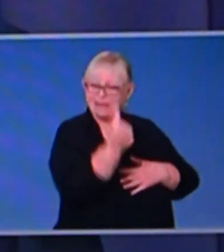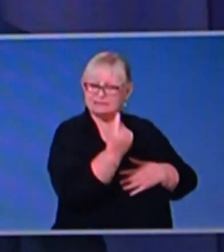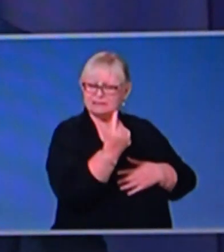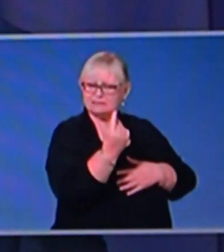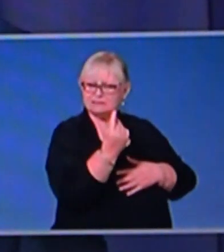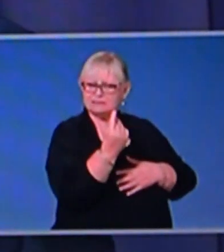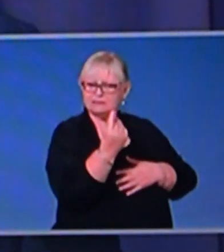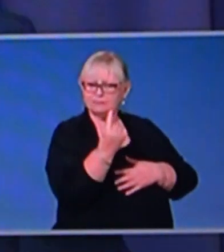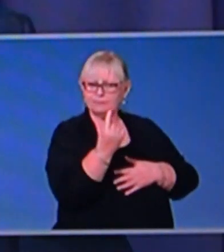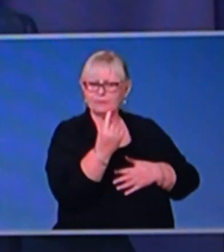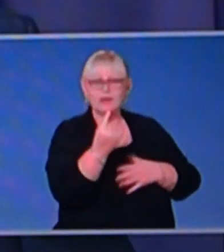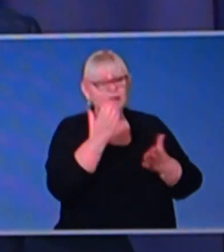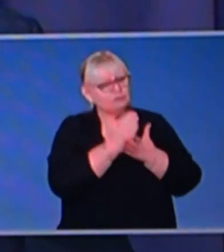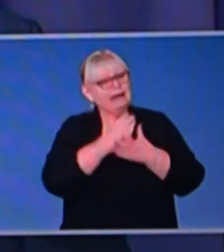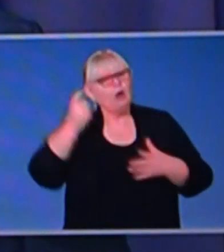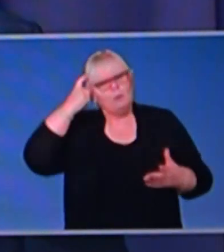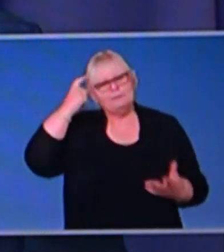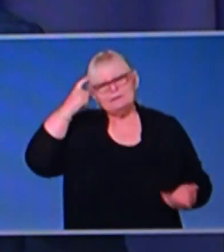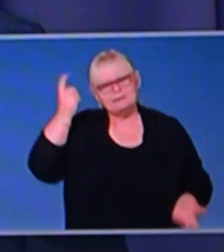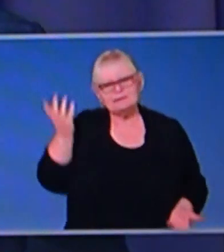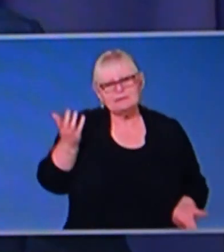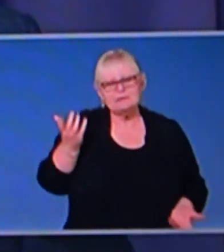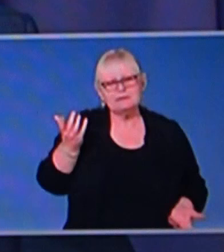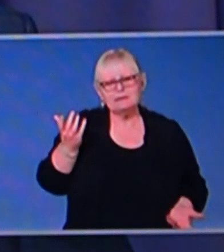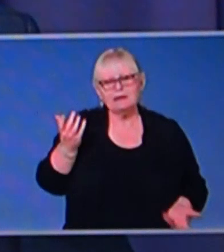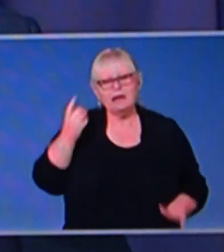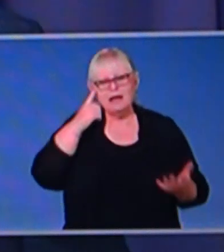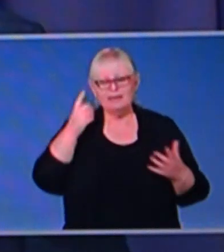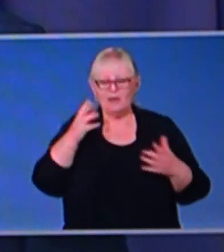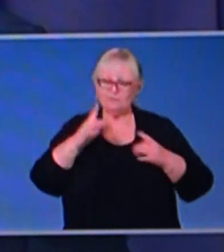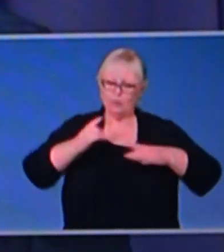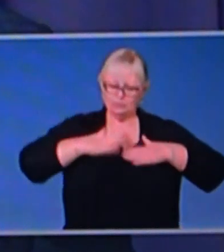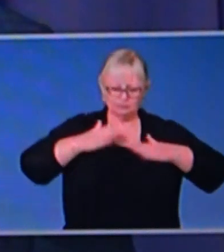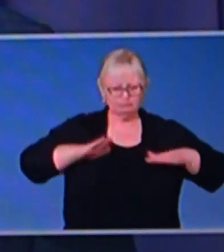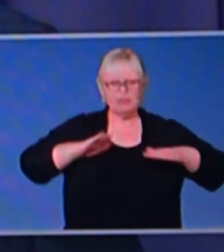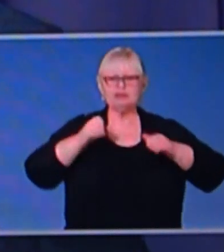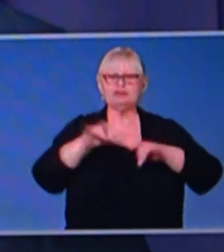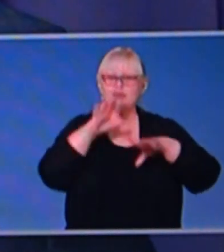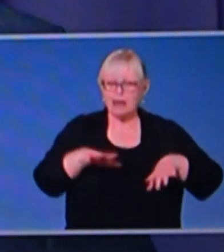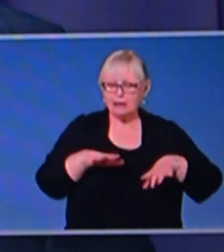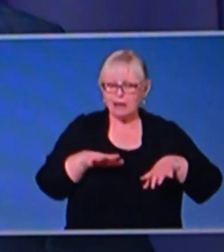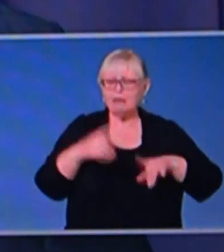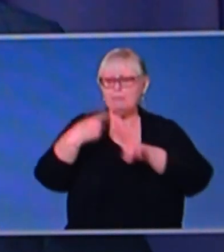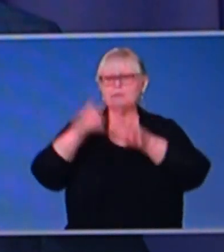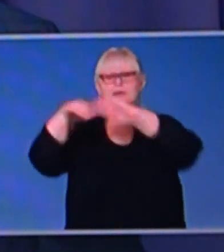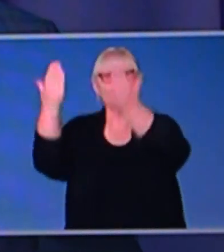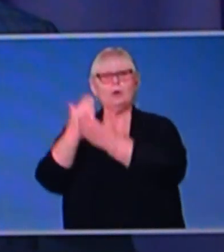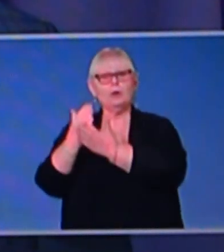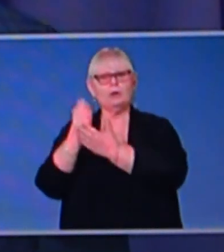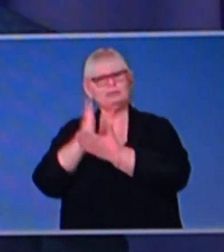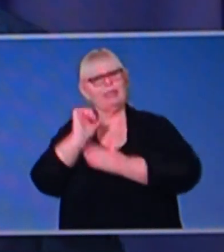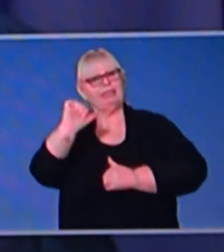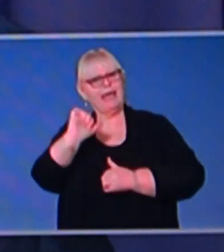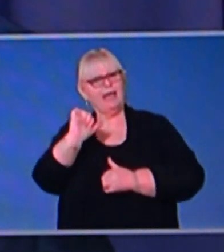said out of common sense, and I think in Australia's national interest and in the global interest. And so